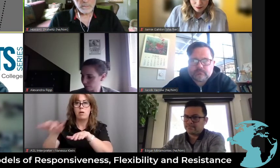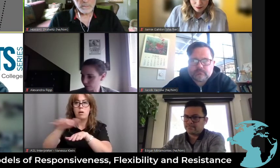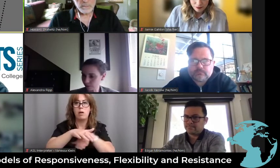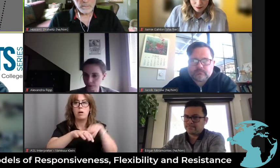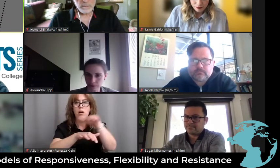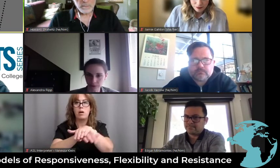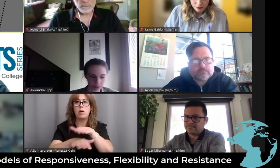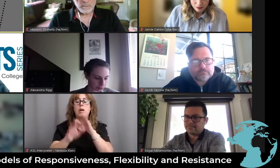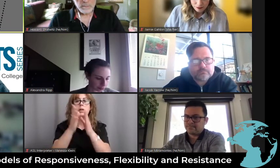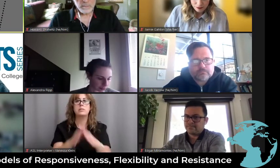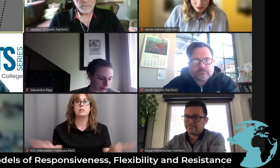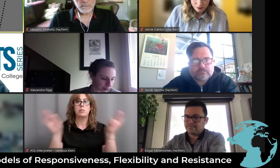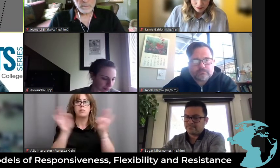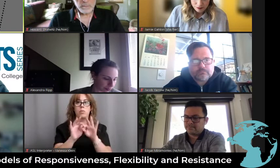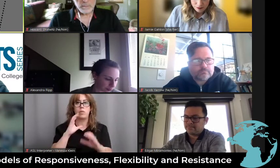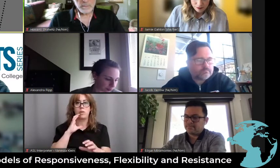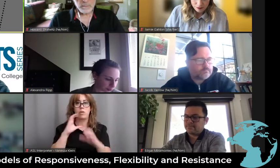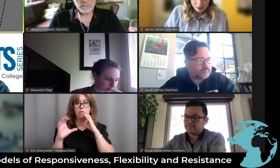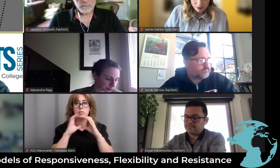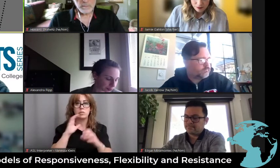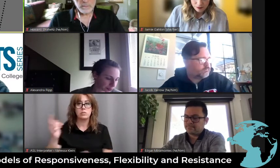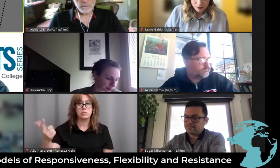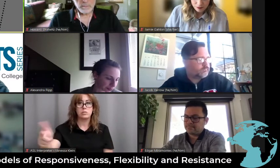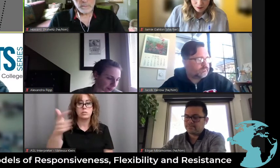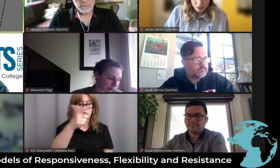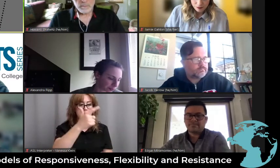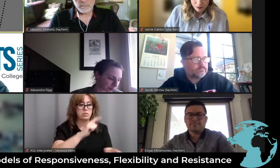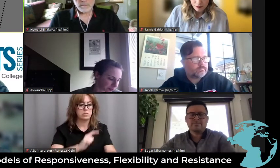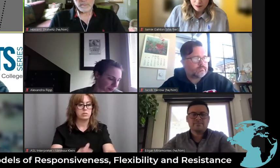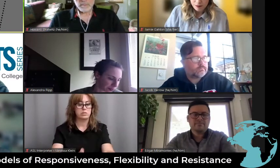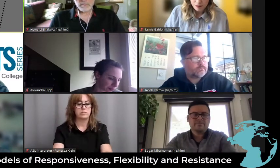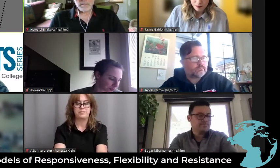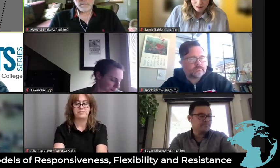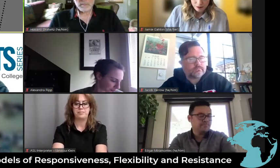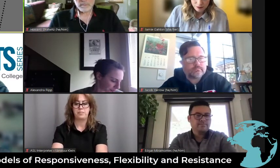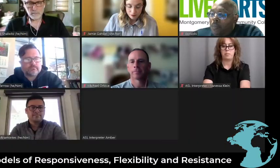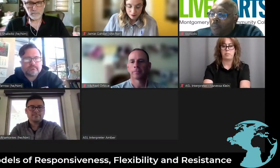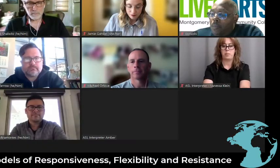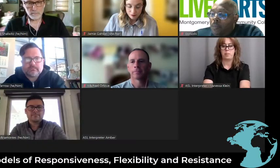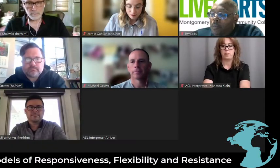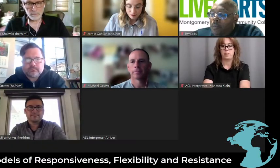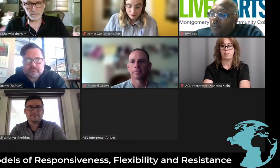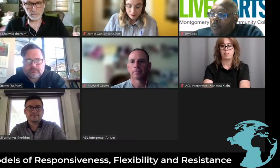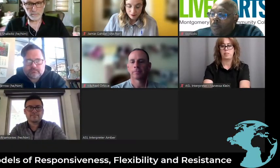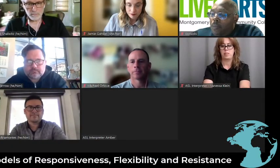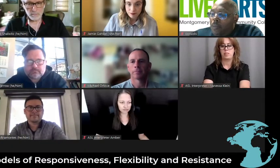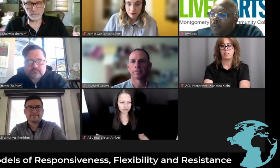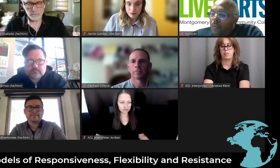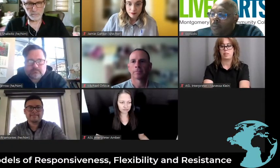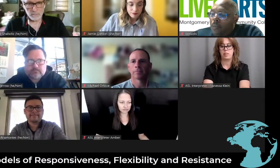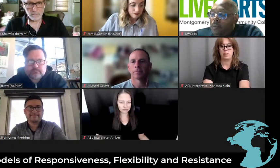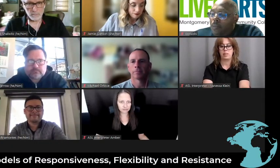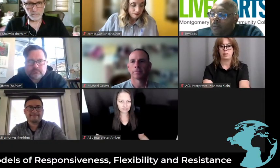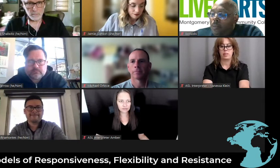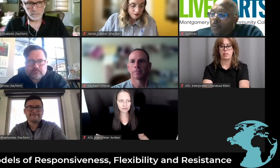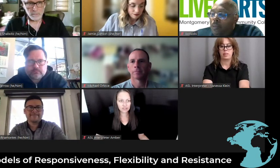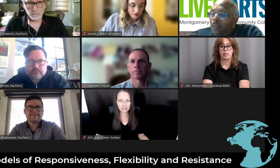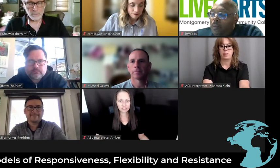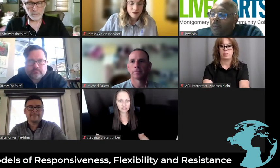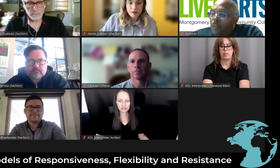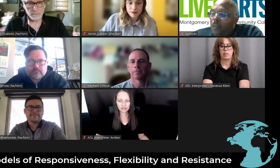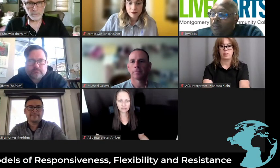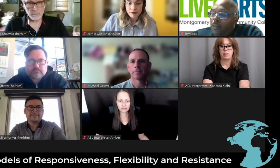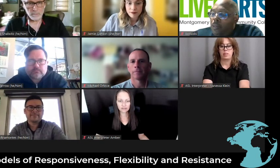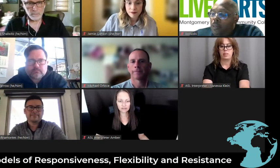around the circle rather than having crosstalk. And we ask that you use the chat respectfully, as again, nothing is private in